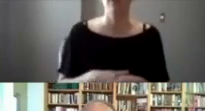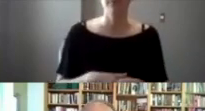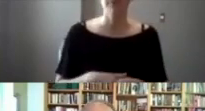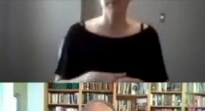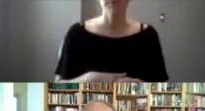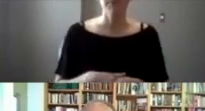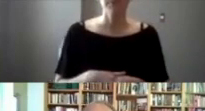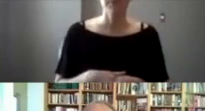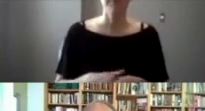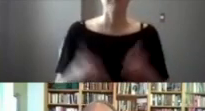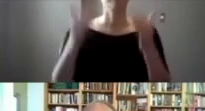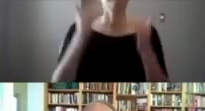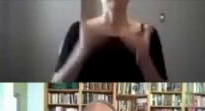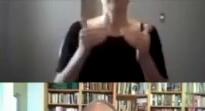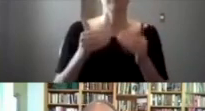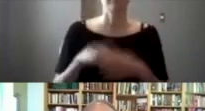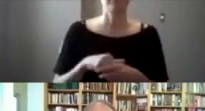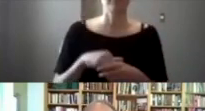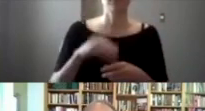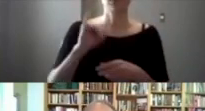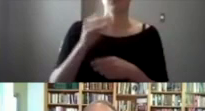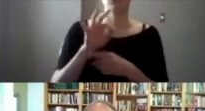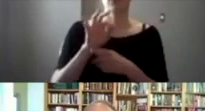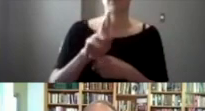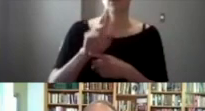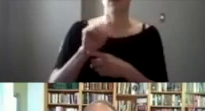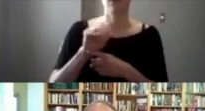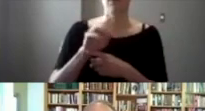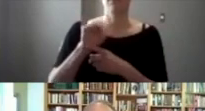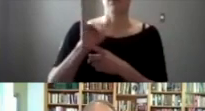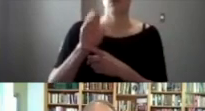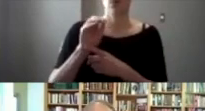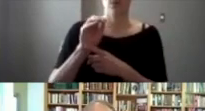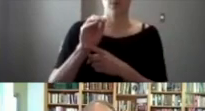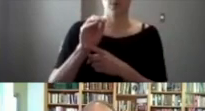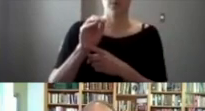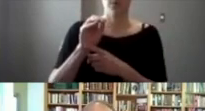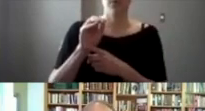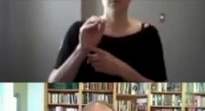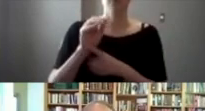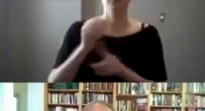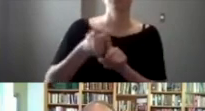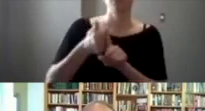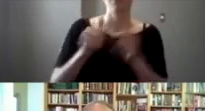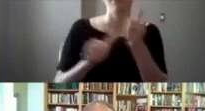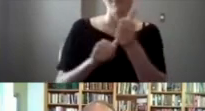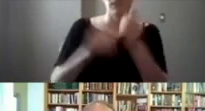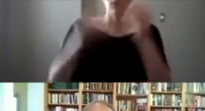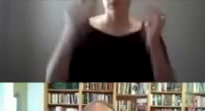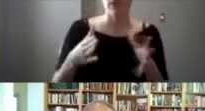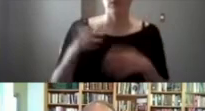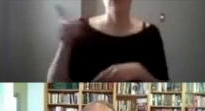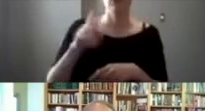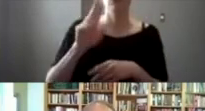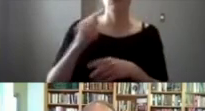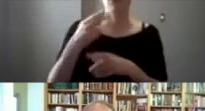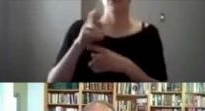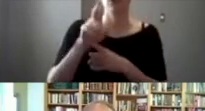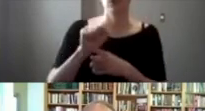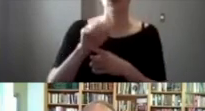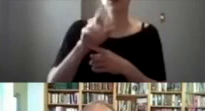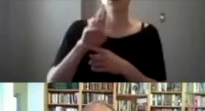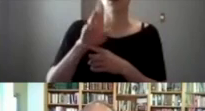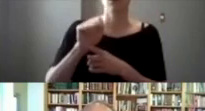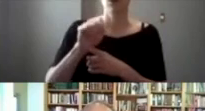Our next panelist will be Jennifer Amico. She is an assistant professor at Rutgers Robert Wood Johnson